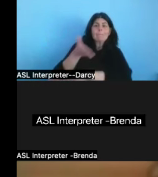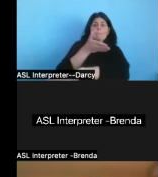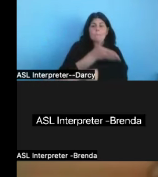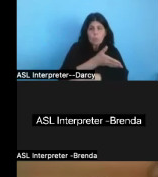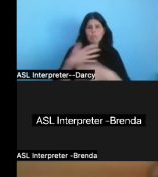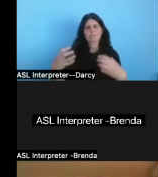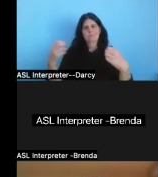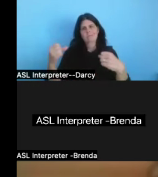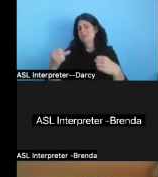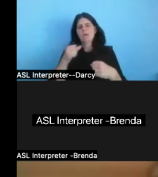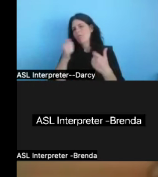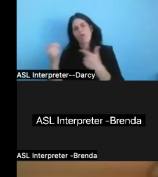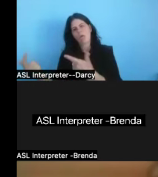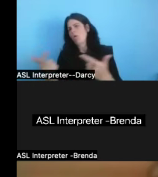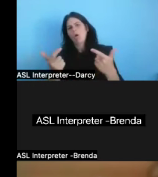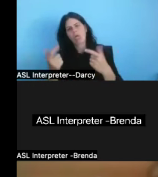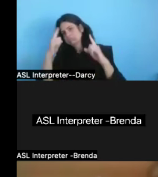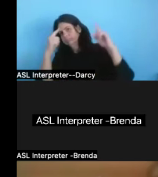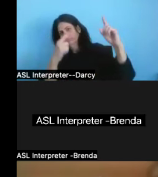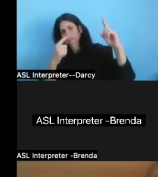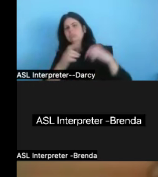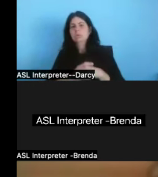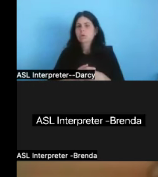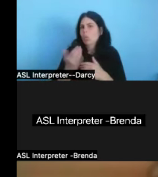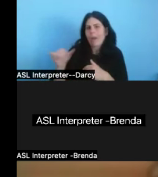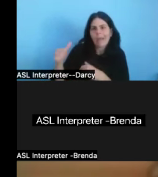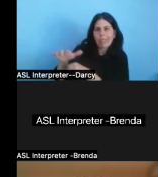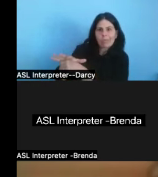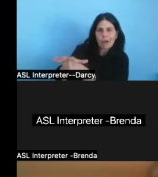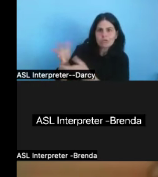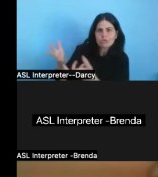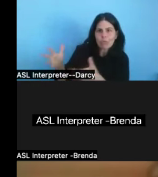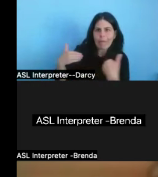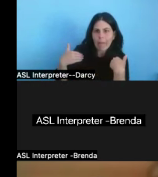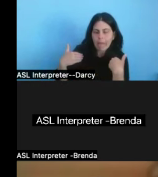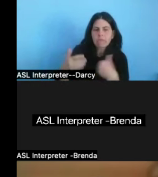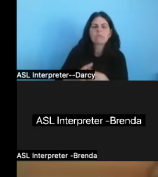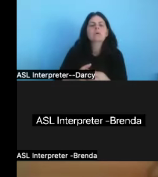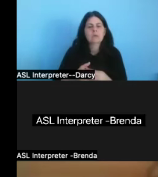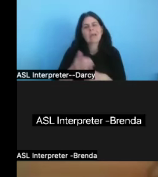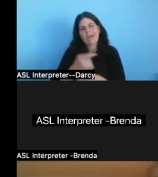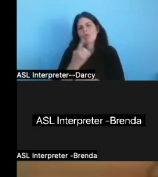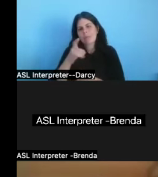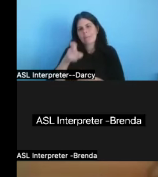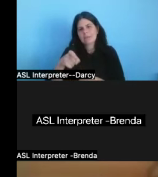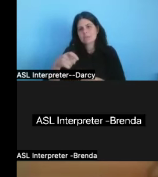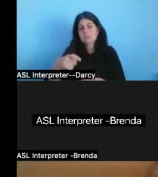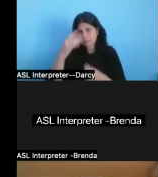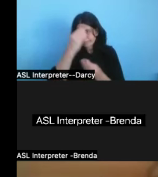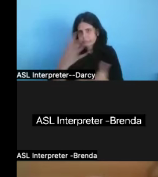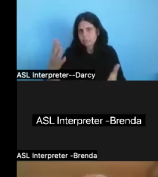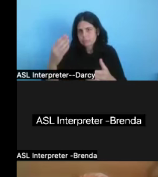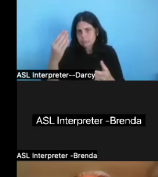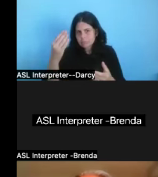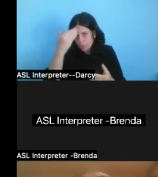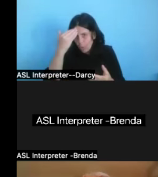are actually working in that direction, mostly because they have so many pressures on them. And everyone needs to be aware of the tools, some of which I showed you, others